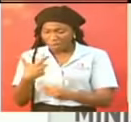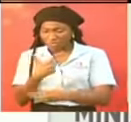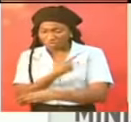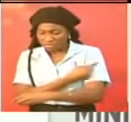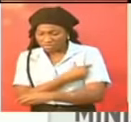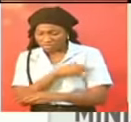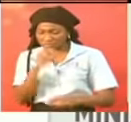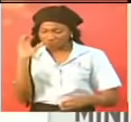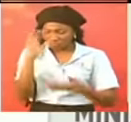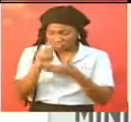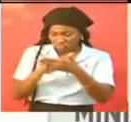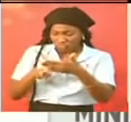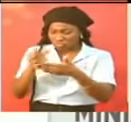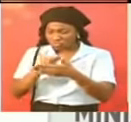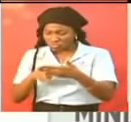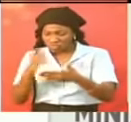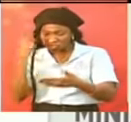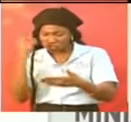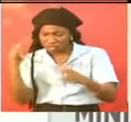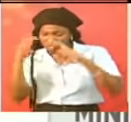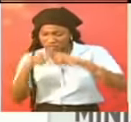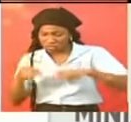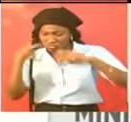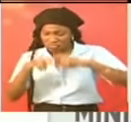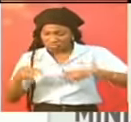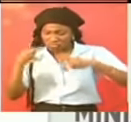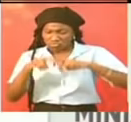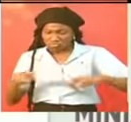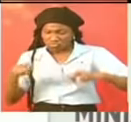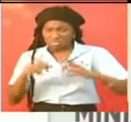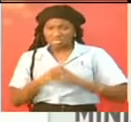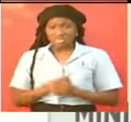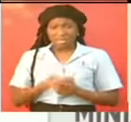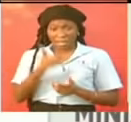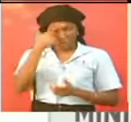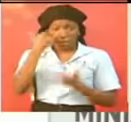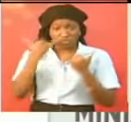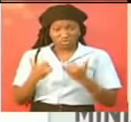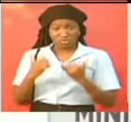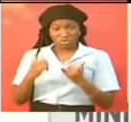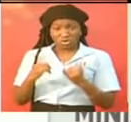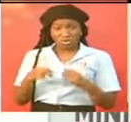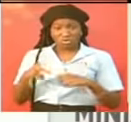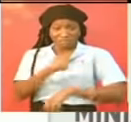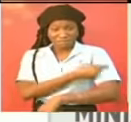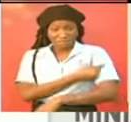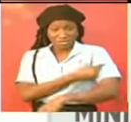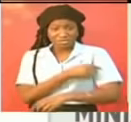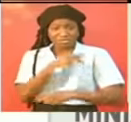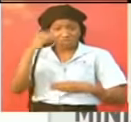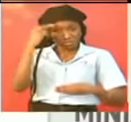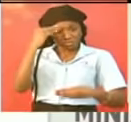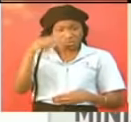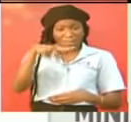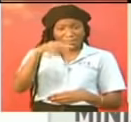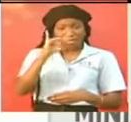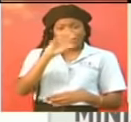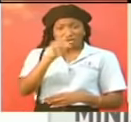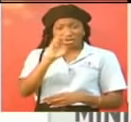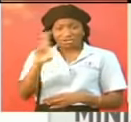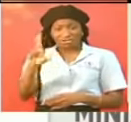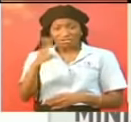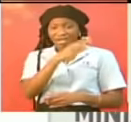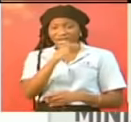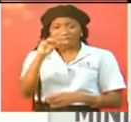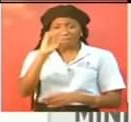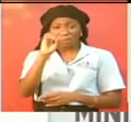of them. They're actually researching the mRNA types of vaccines right now in pregnancy and breastfeeding women. So we